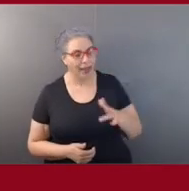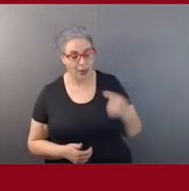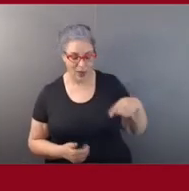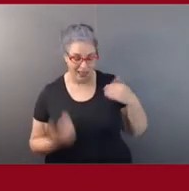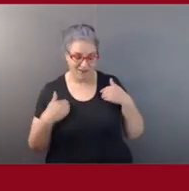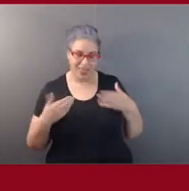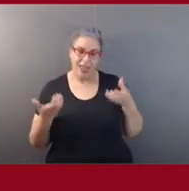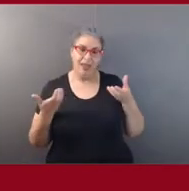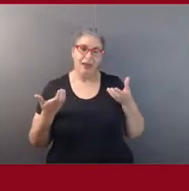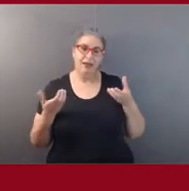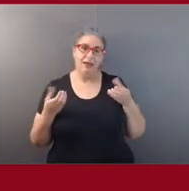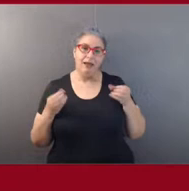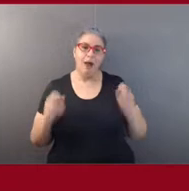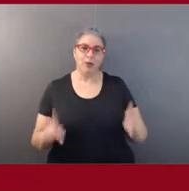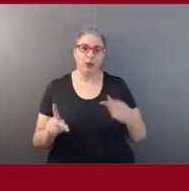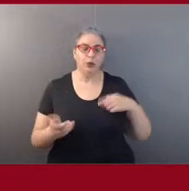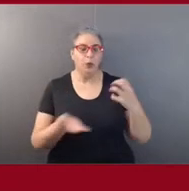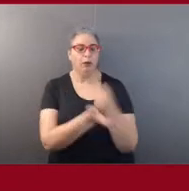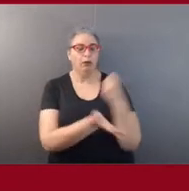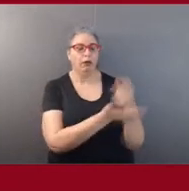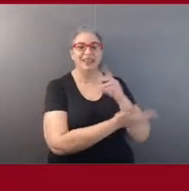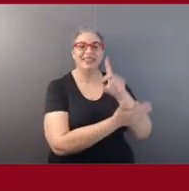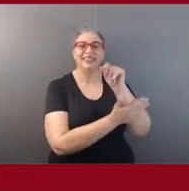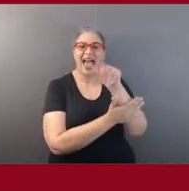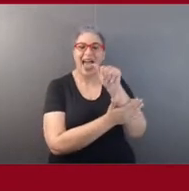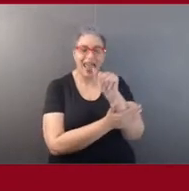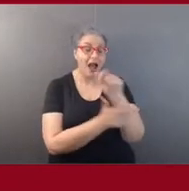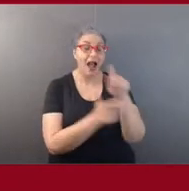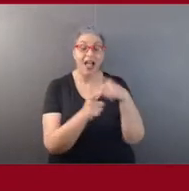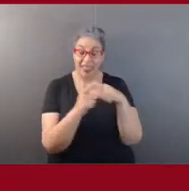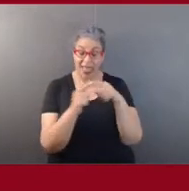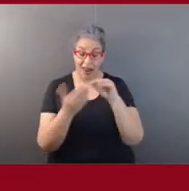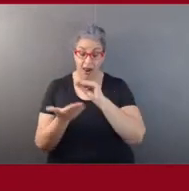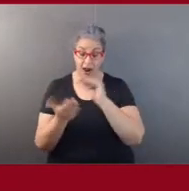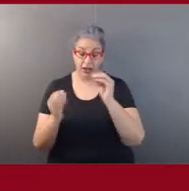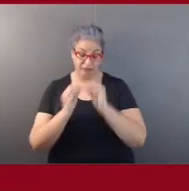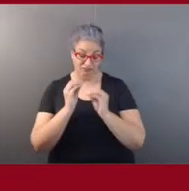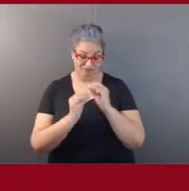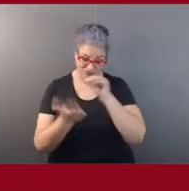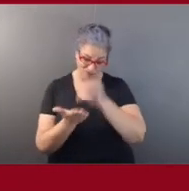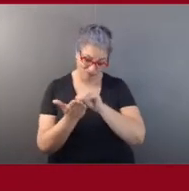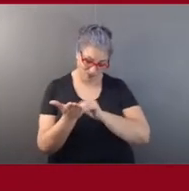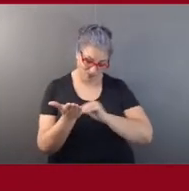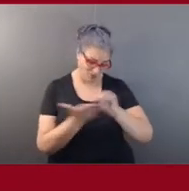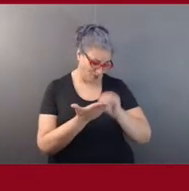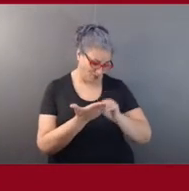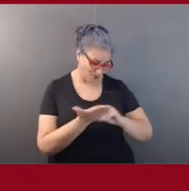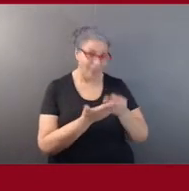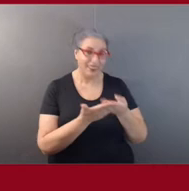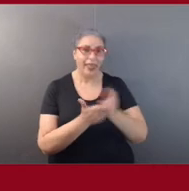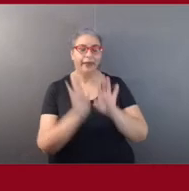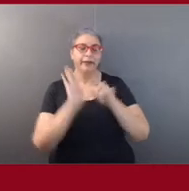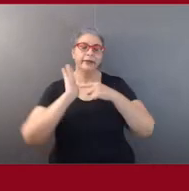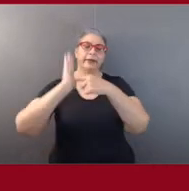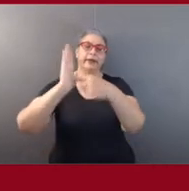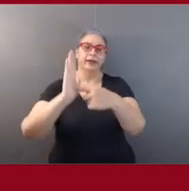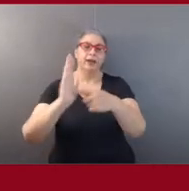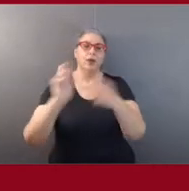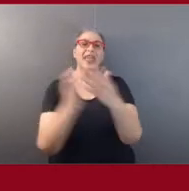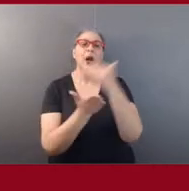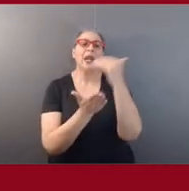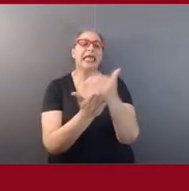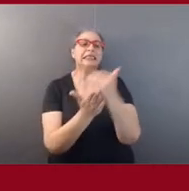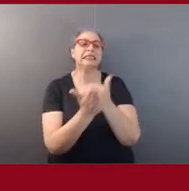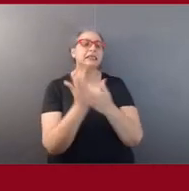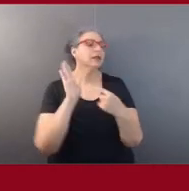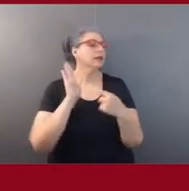able to capture data, present it back without passing lists around, without having,